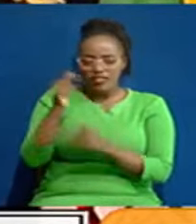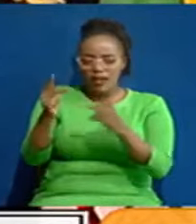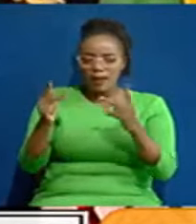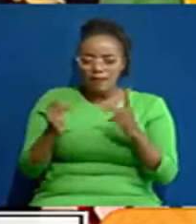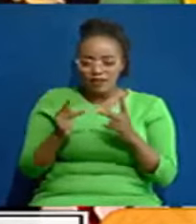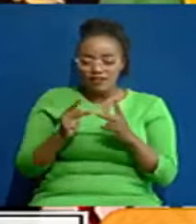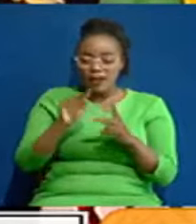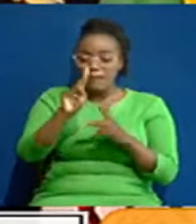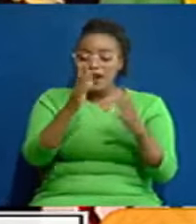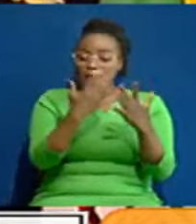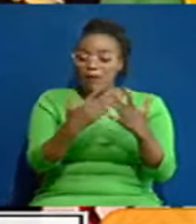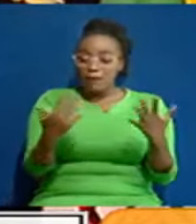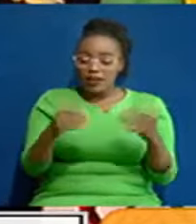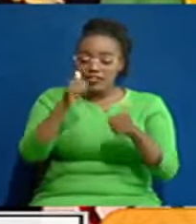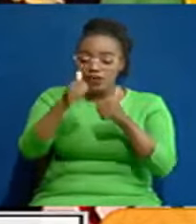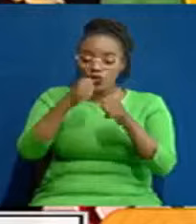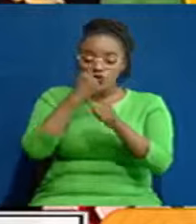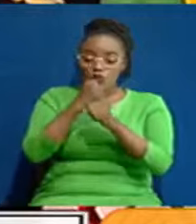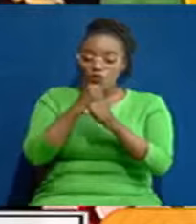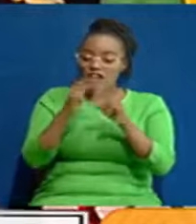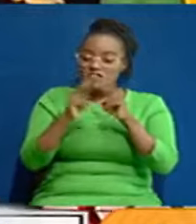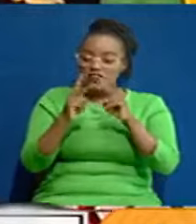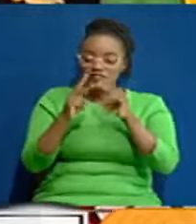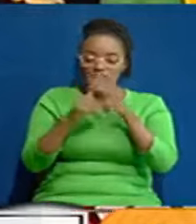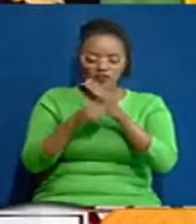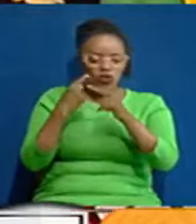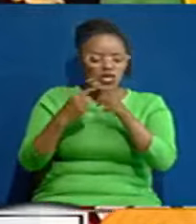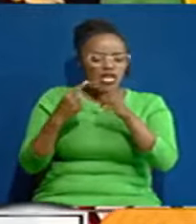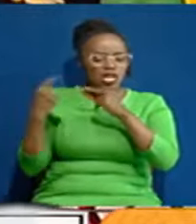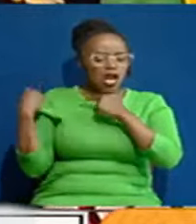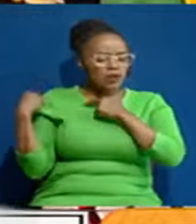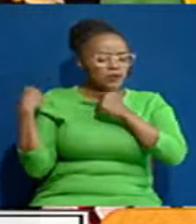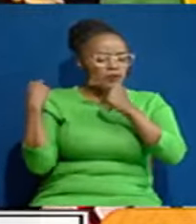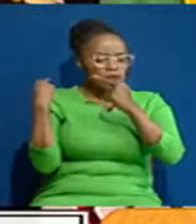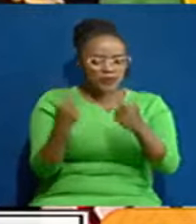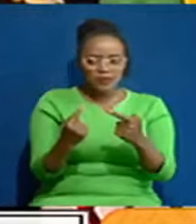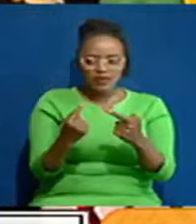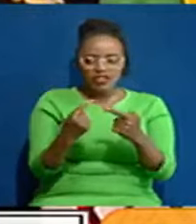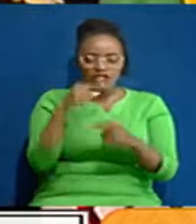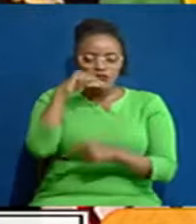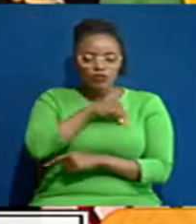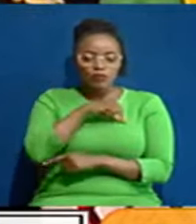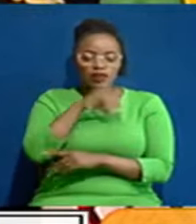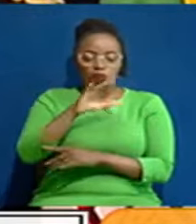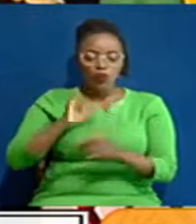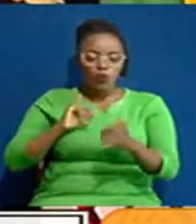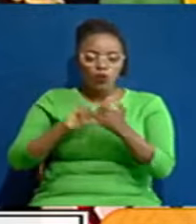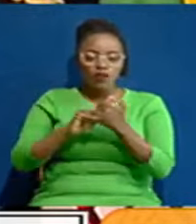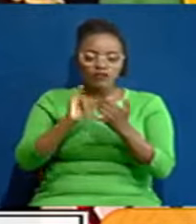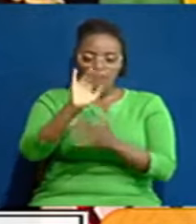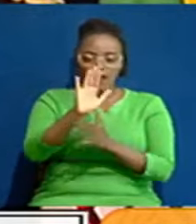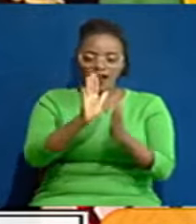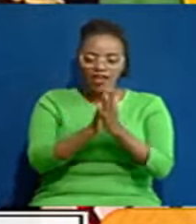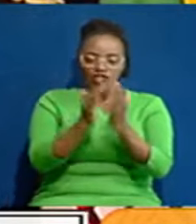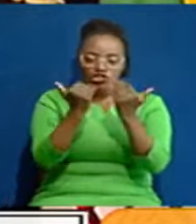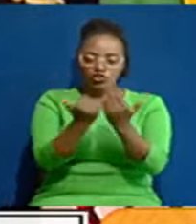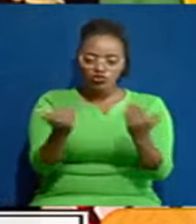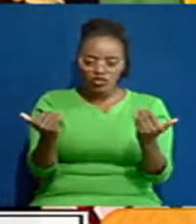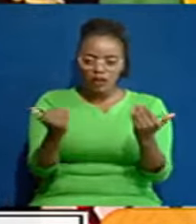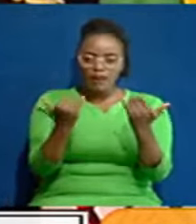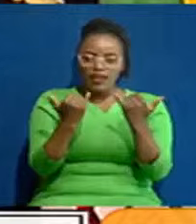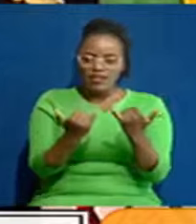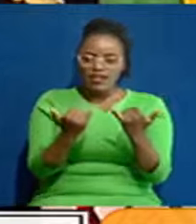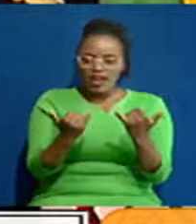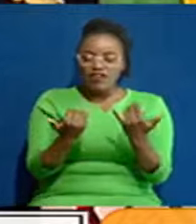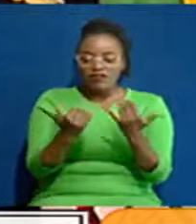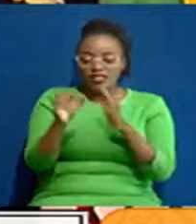that your properties that you worked so hard for many years to benefit your wives and children are now